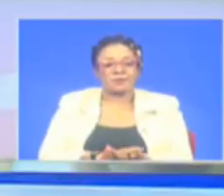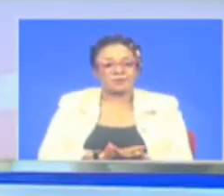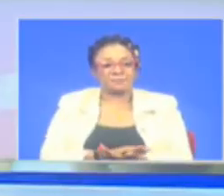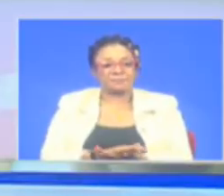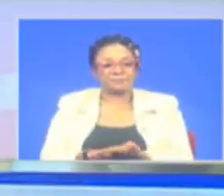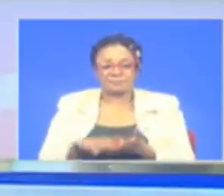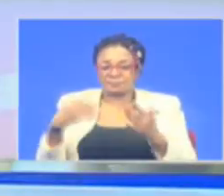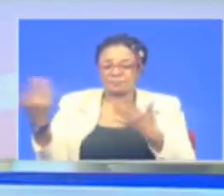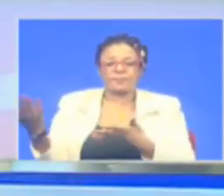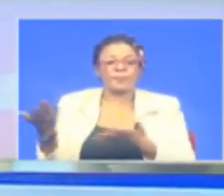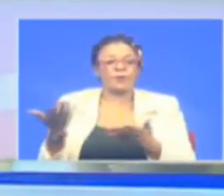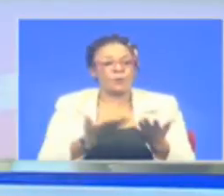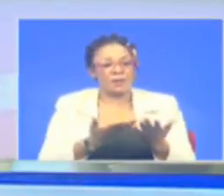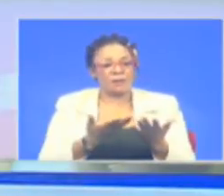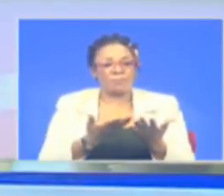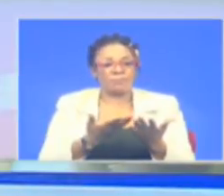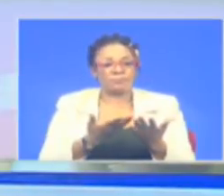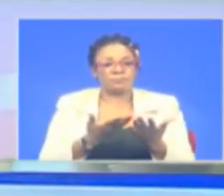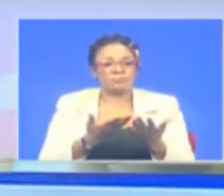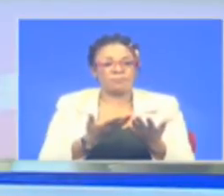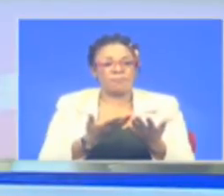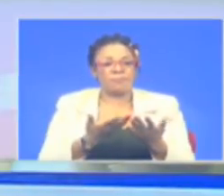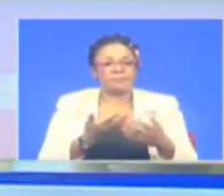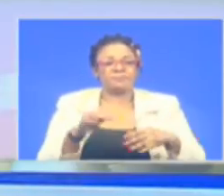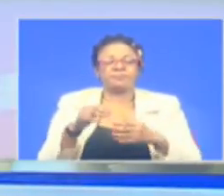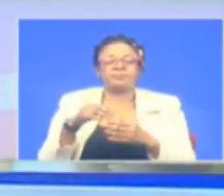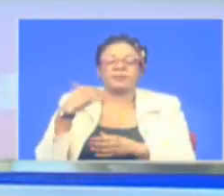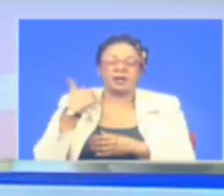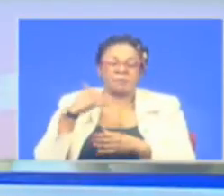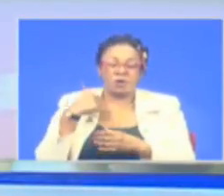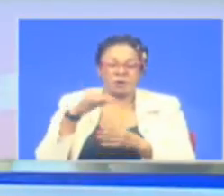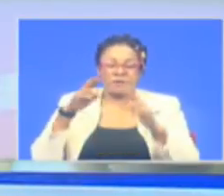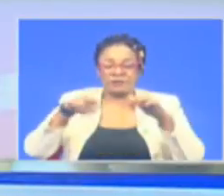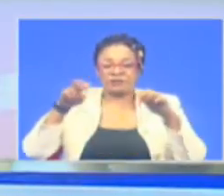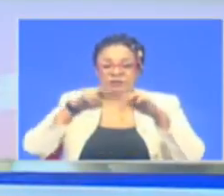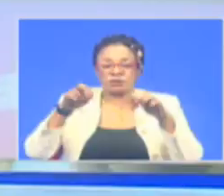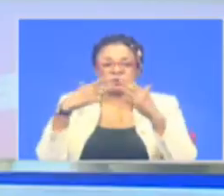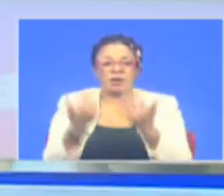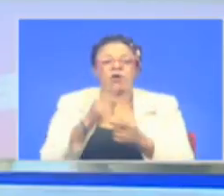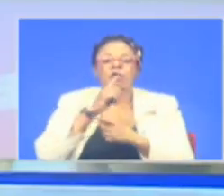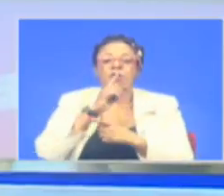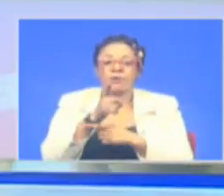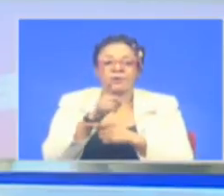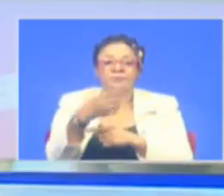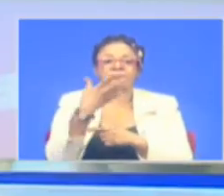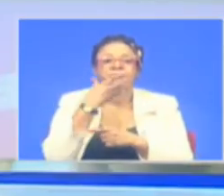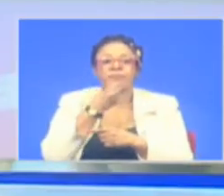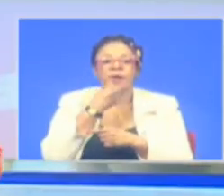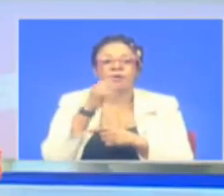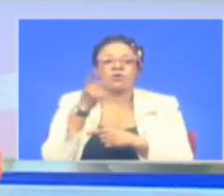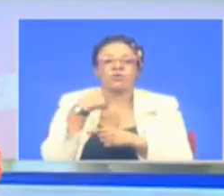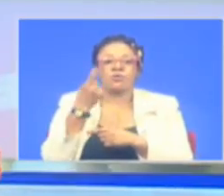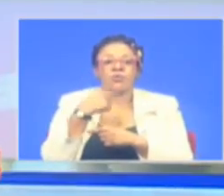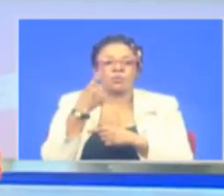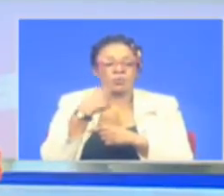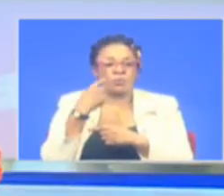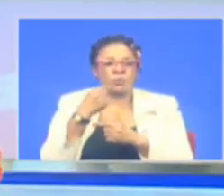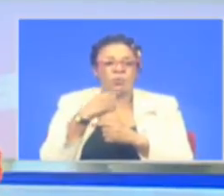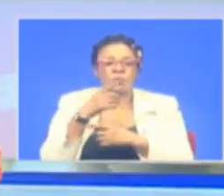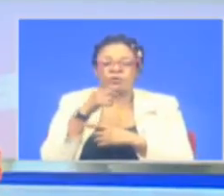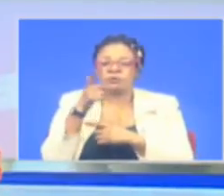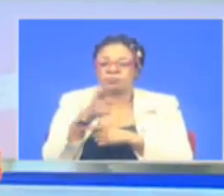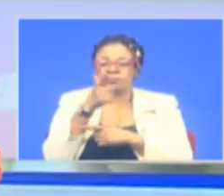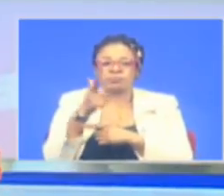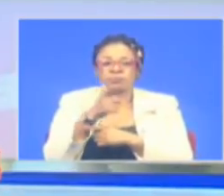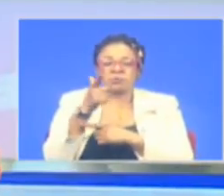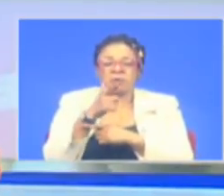Welcome back. Officers from the Directorate of Criminal Investigations have arrested a man who was captured on camera assaulting a